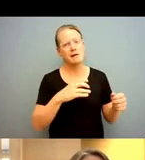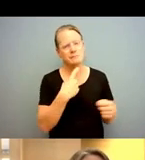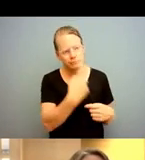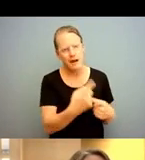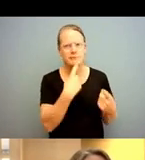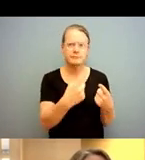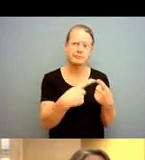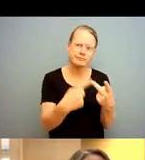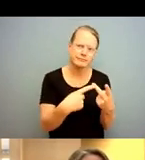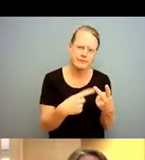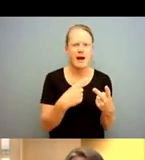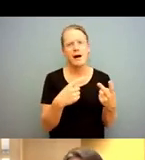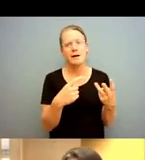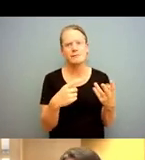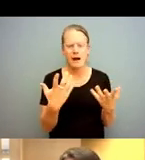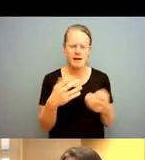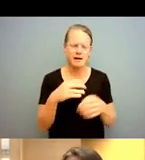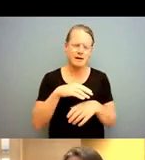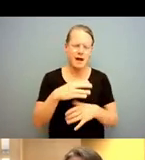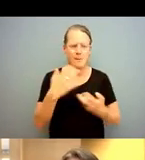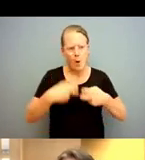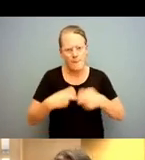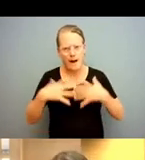Kiihtu kultalemis.